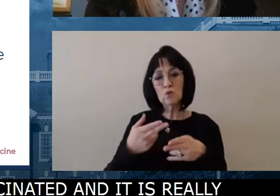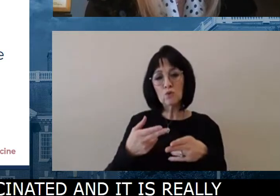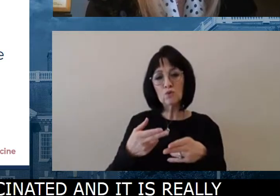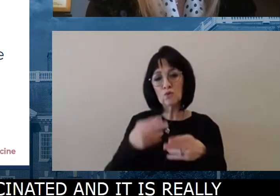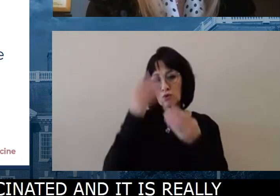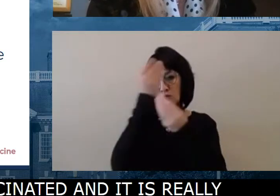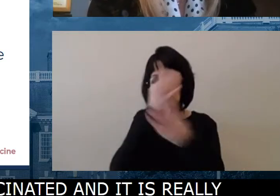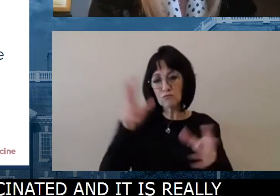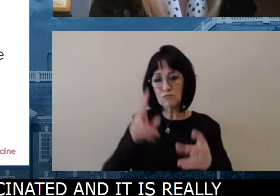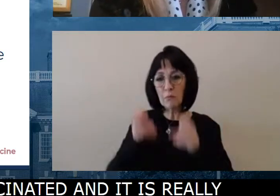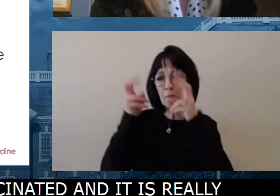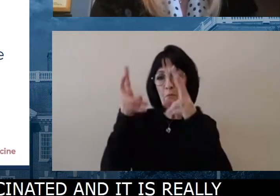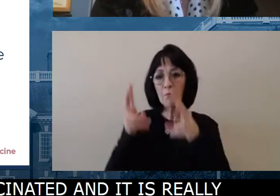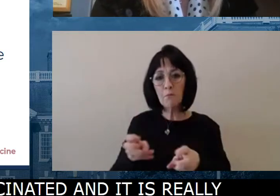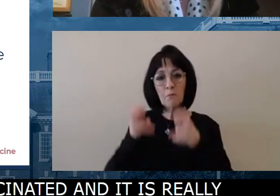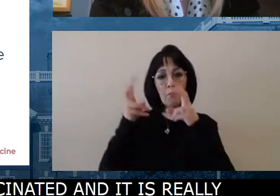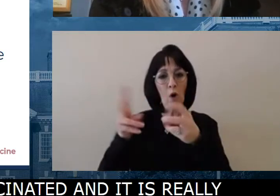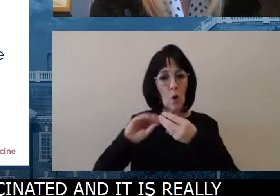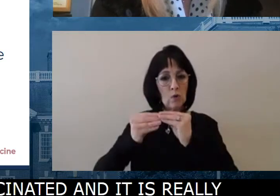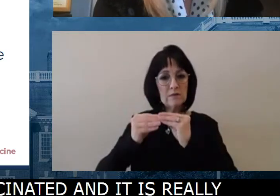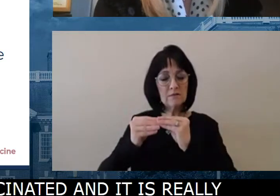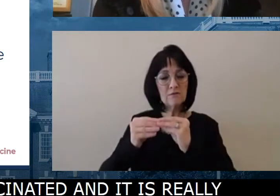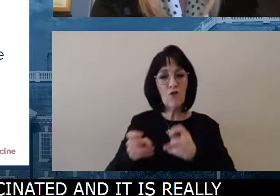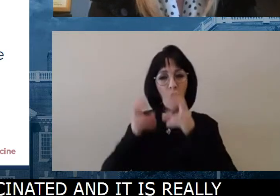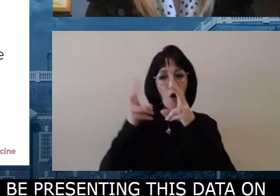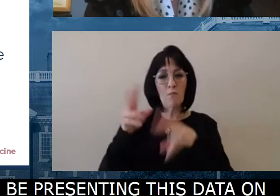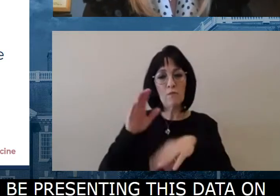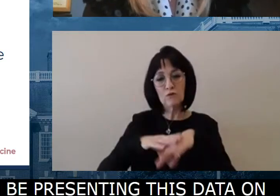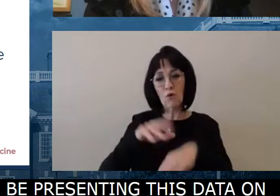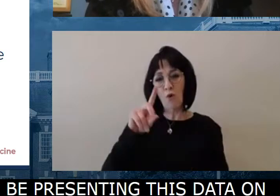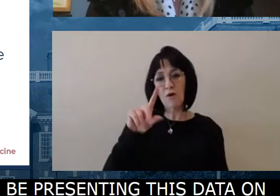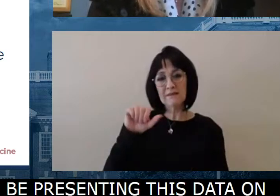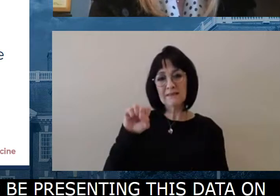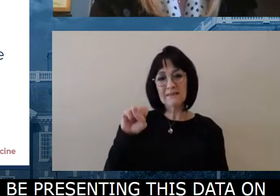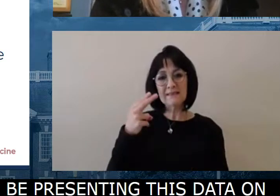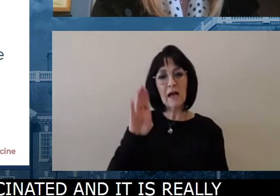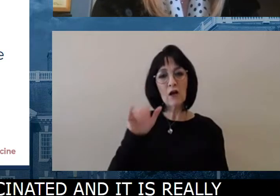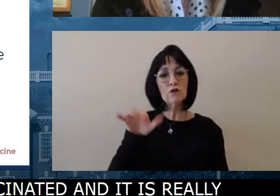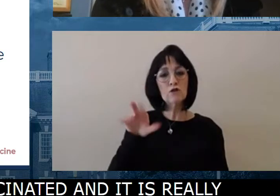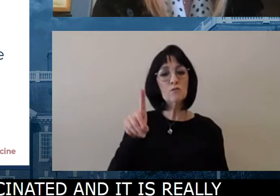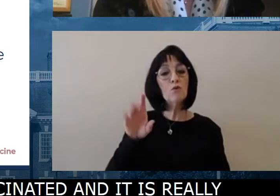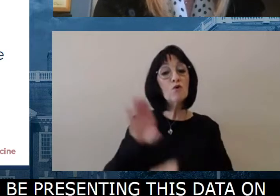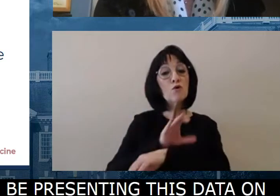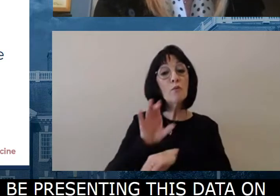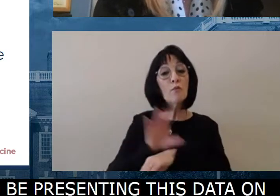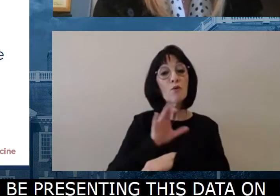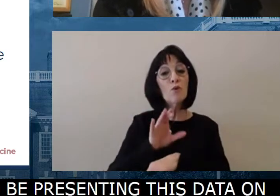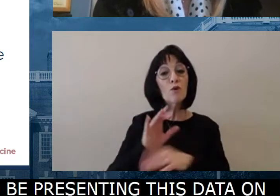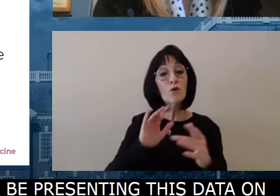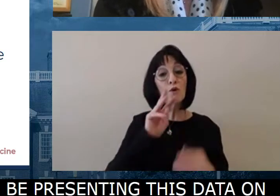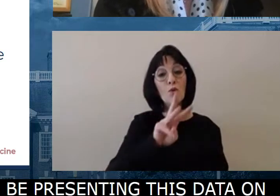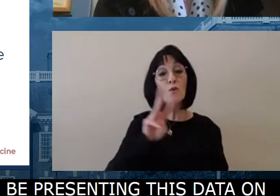dashboard. So stay tuned for that. As it relates to our seniors, we have